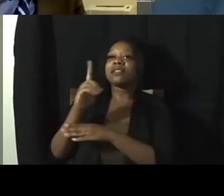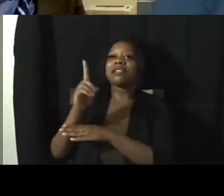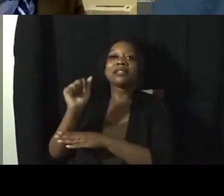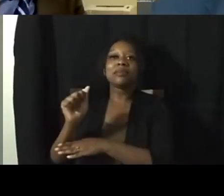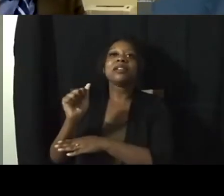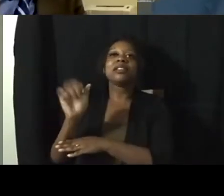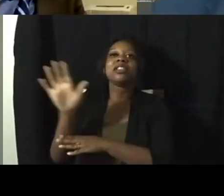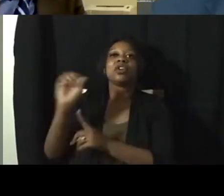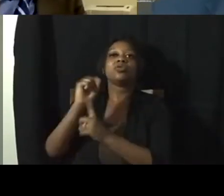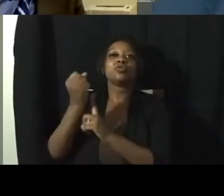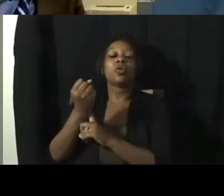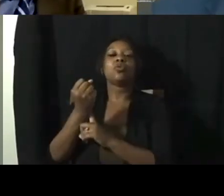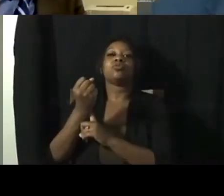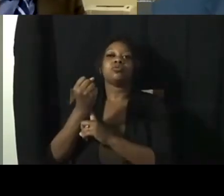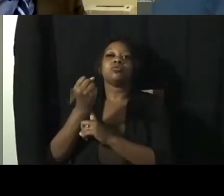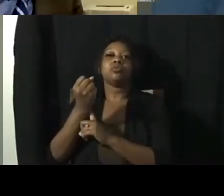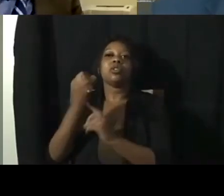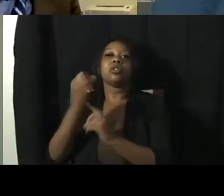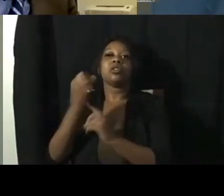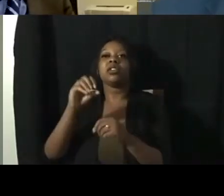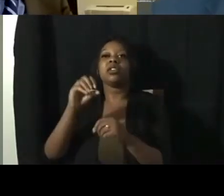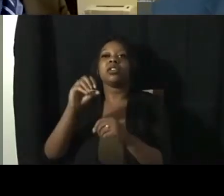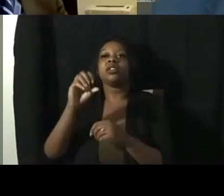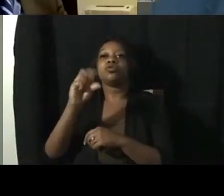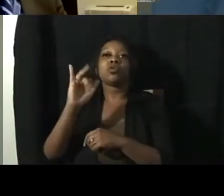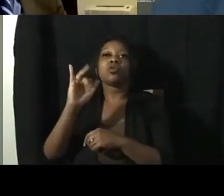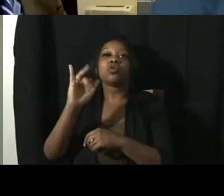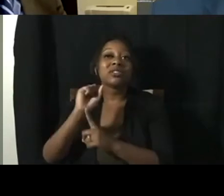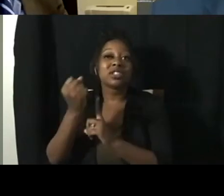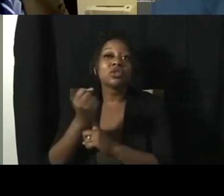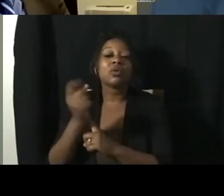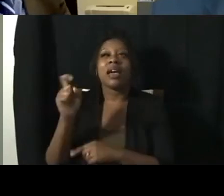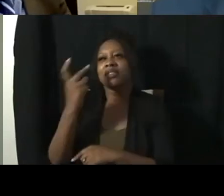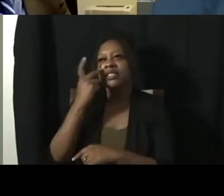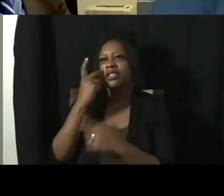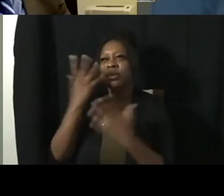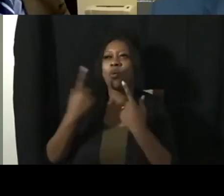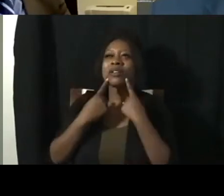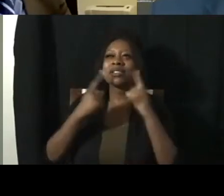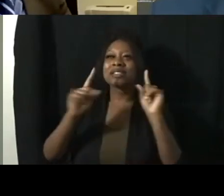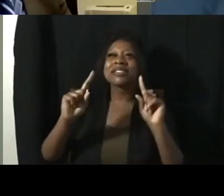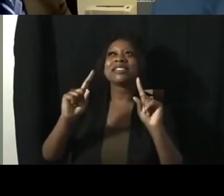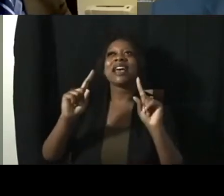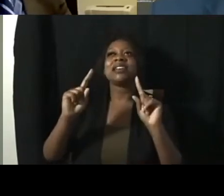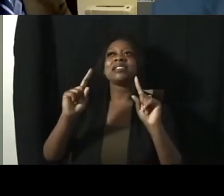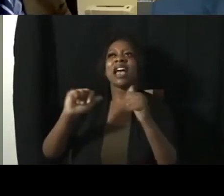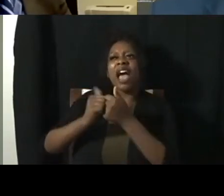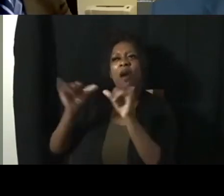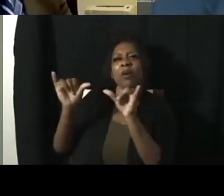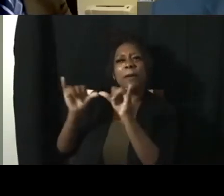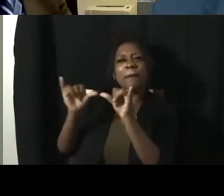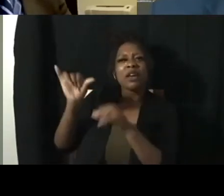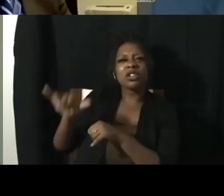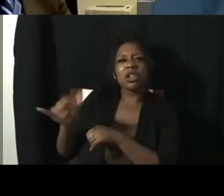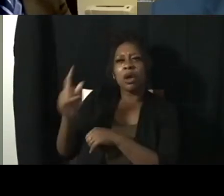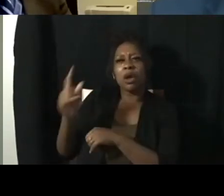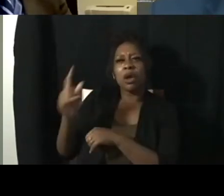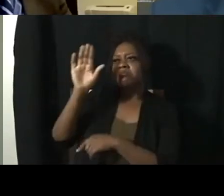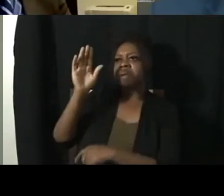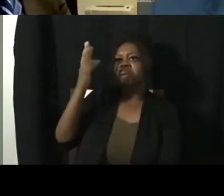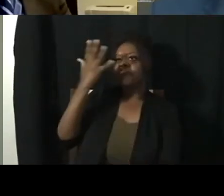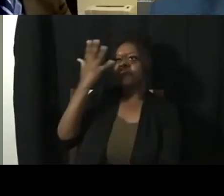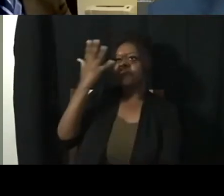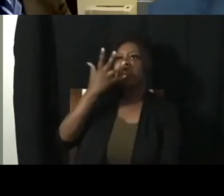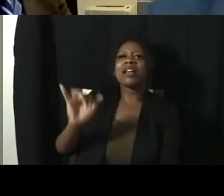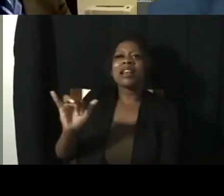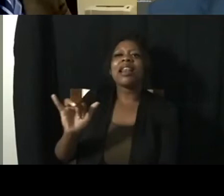before we can really talk about metrics, like what does success look like, we have to have people understanding that there is the same amount of value that